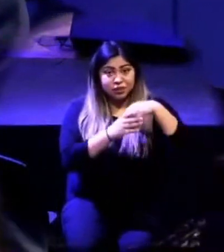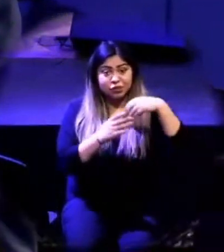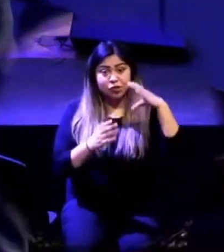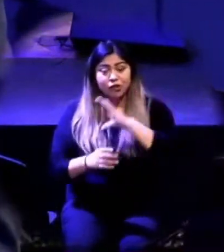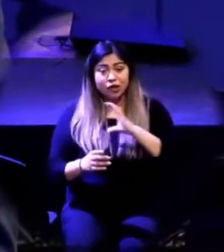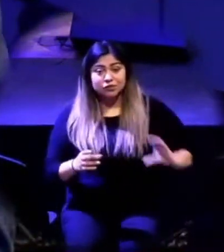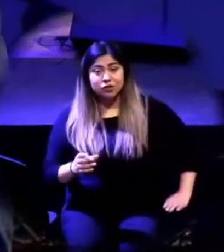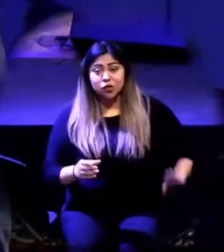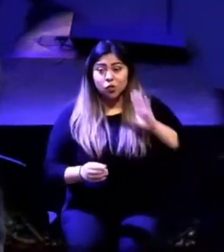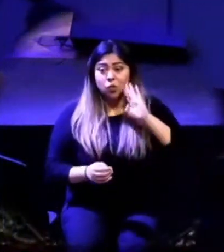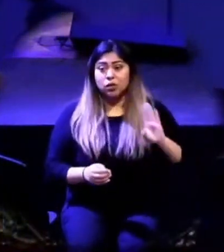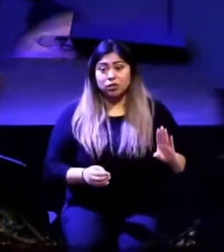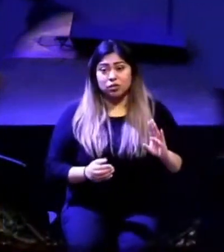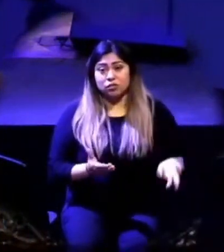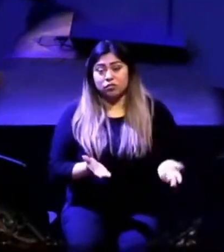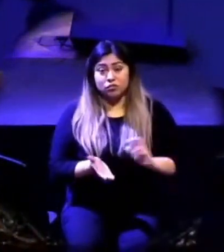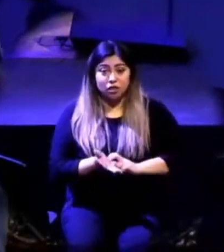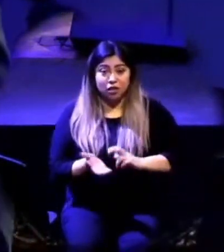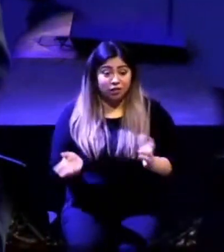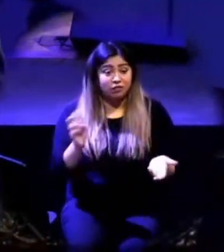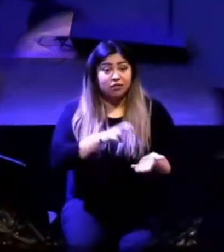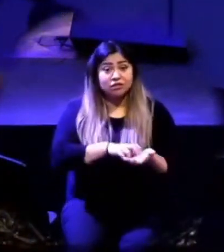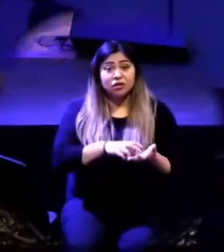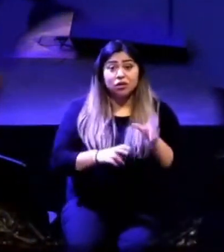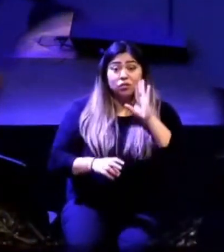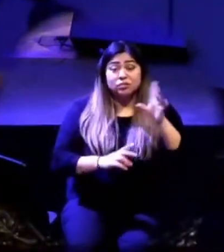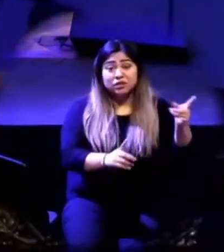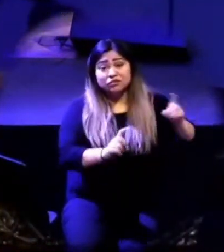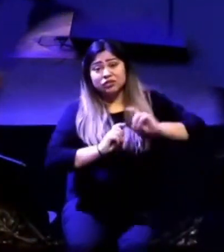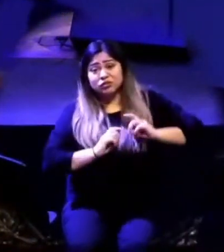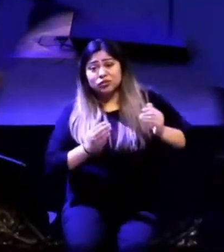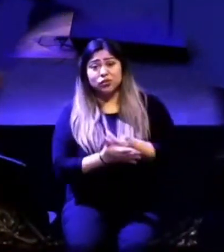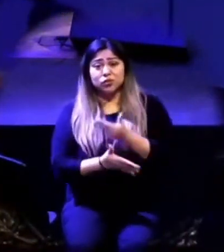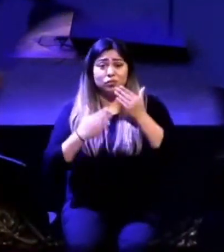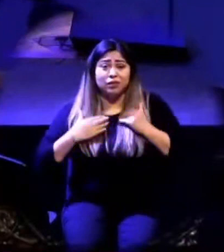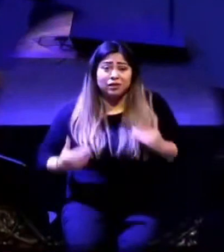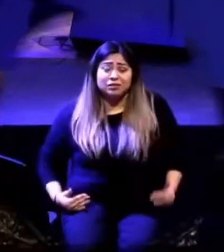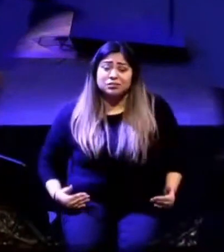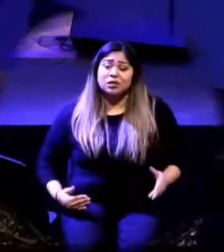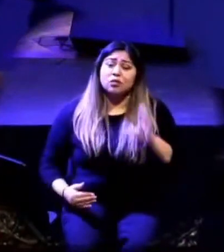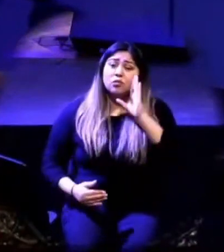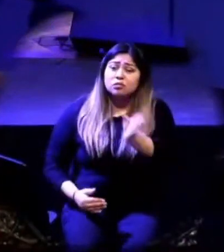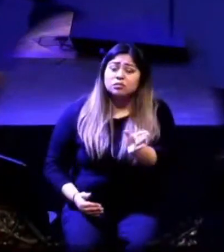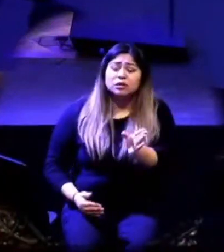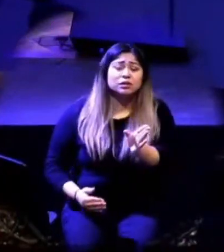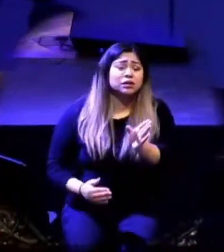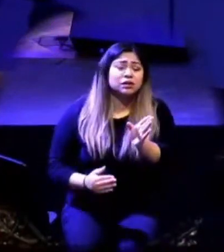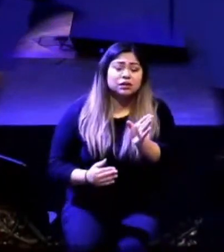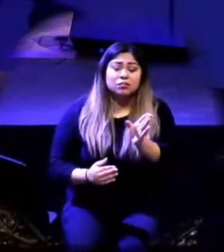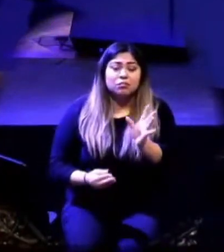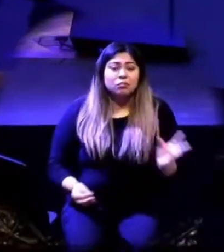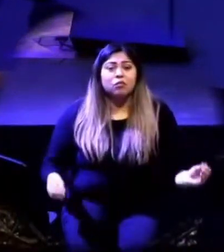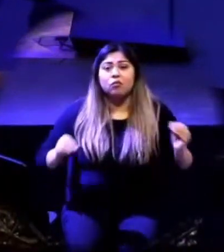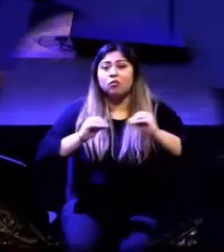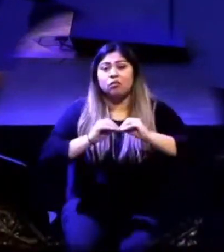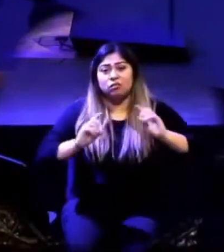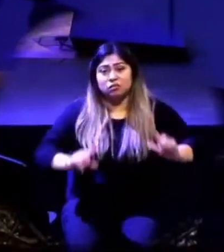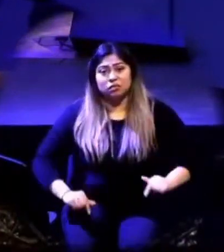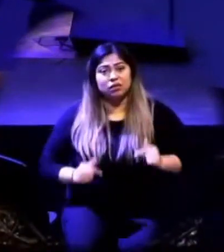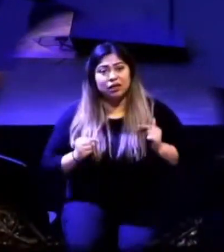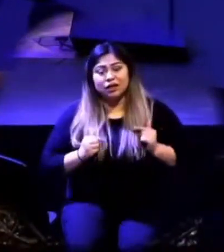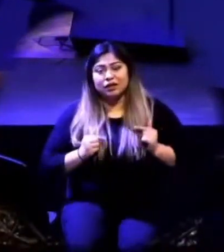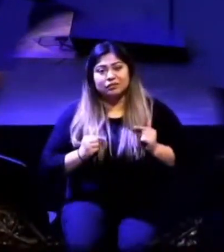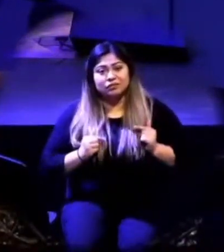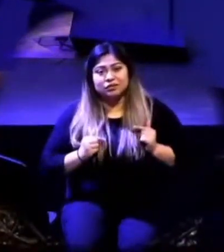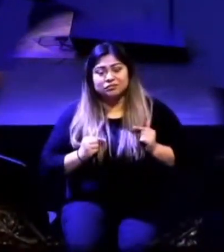rise. We will be given new bodies, and we will be more alive than we have ever been. We